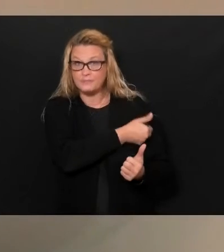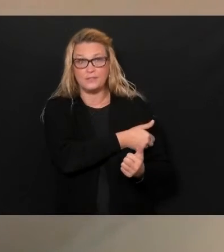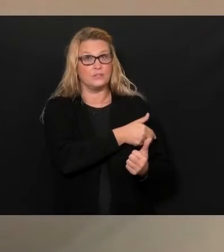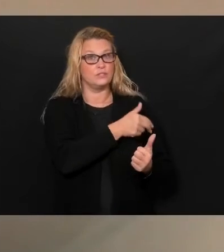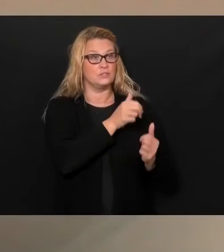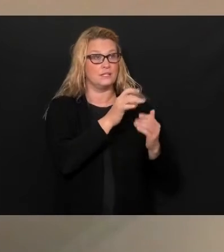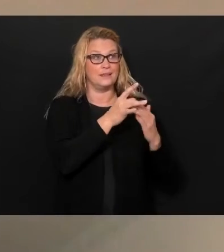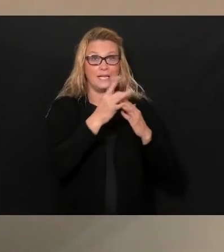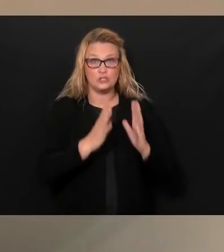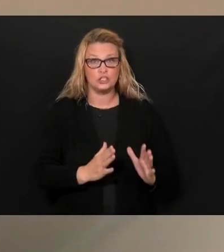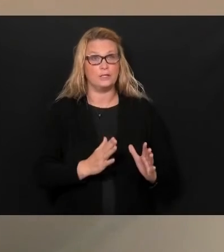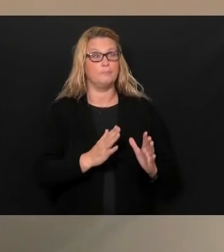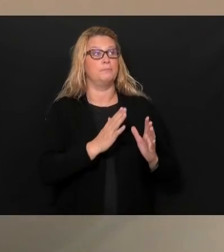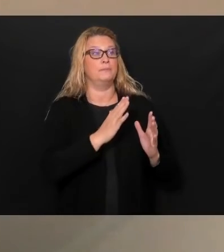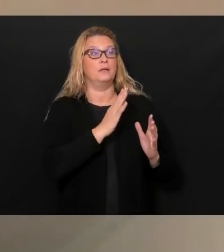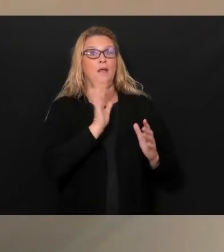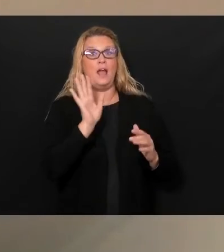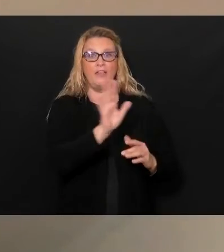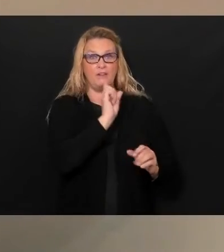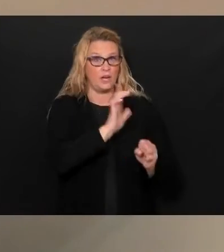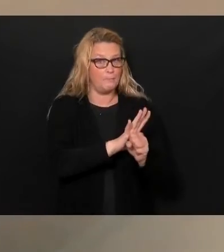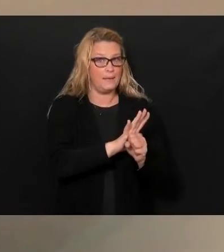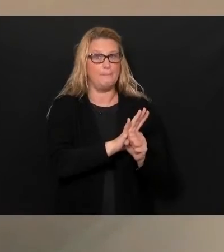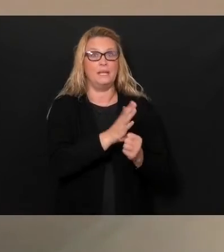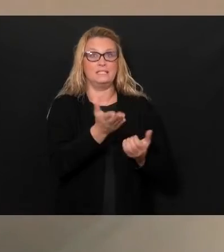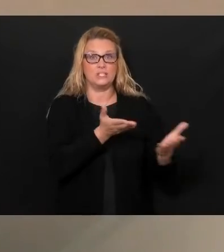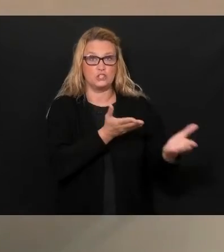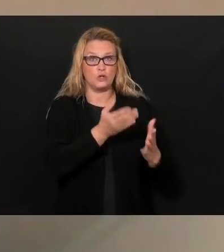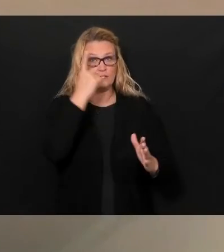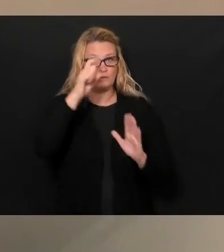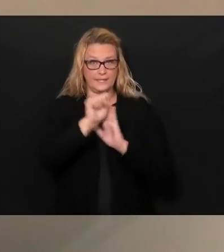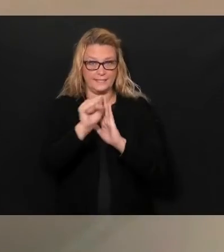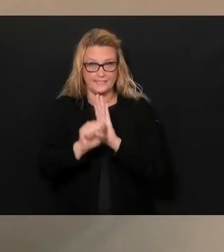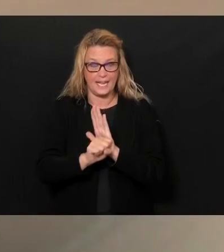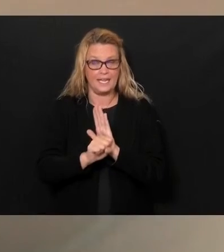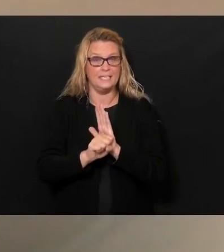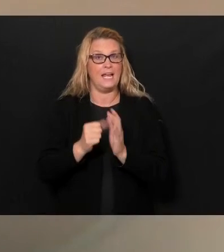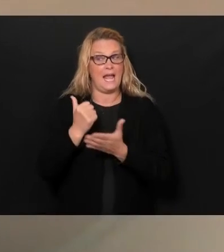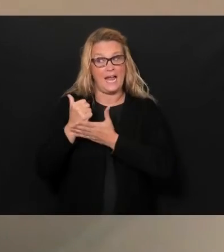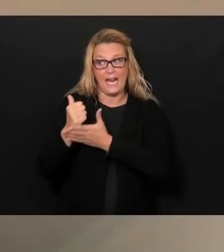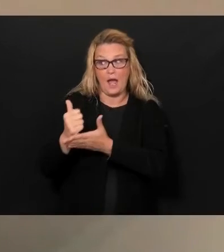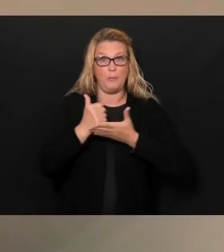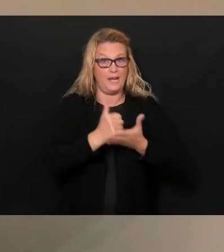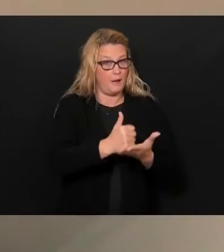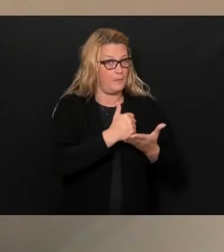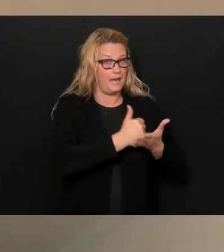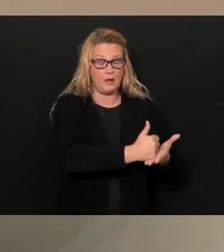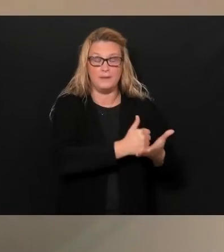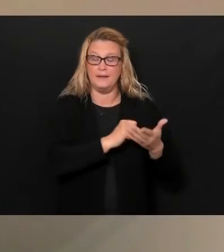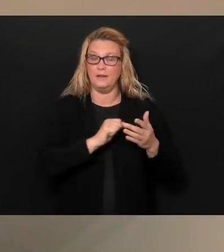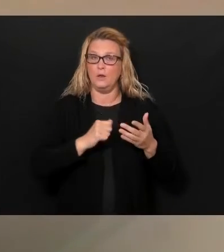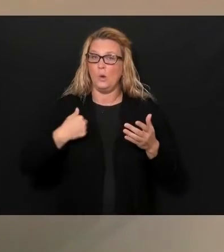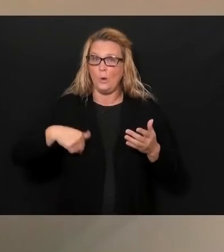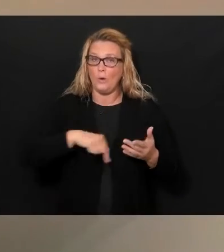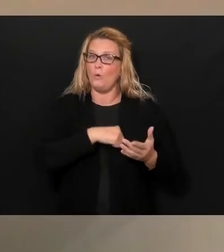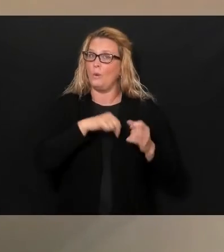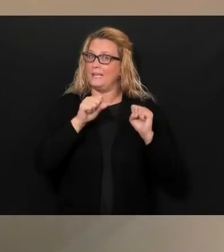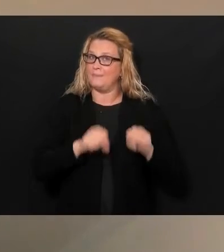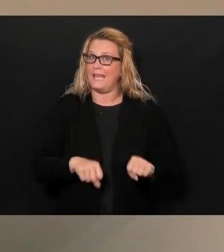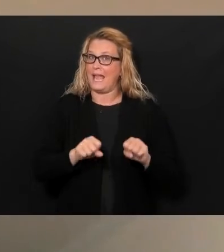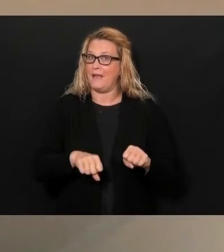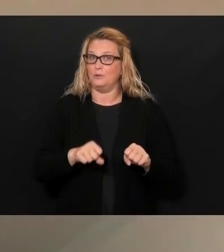hospital's leadership and commitment to service to the state and to helping each other, we will be able to